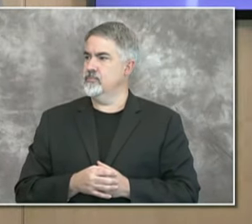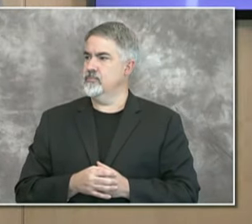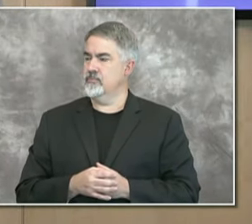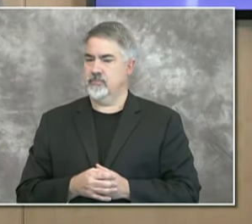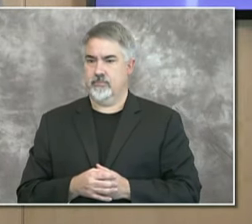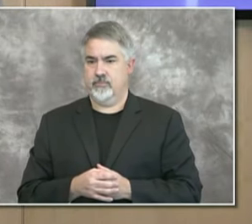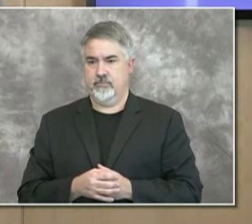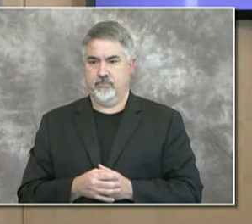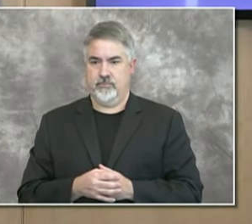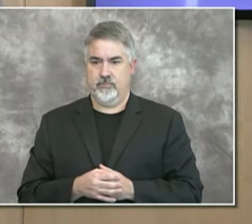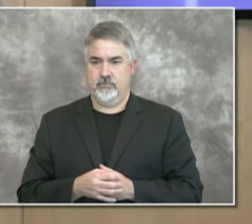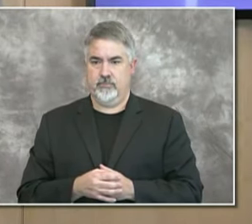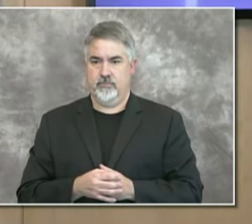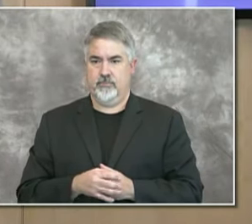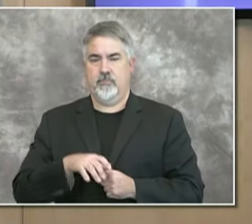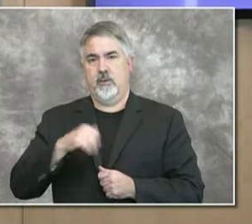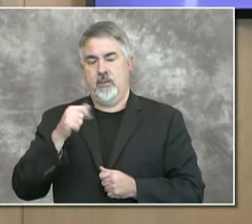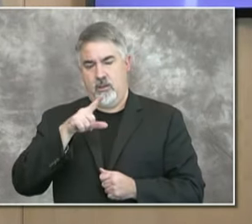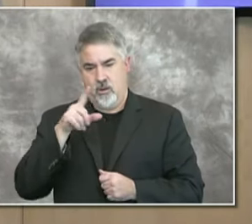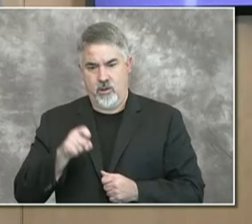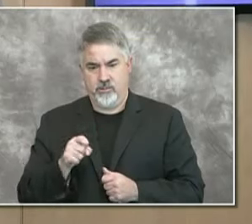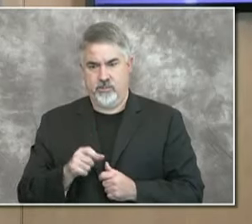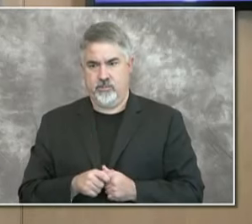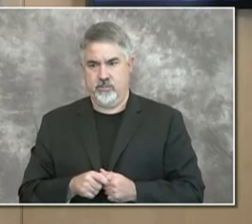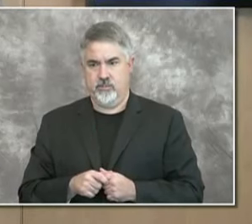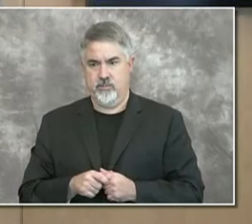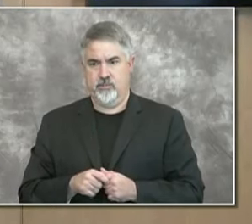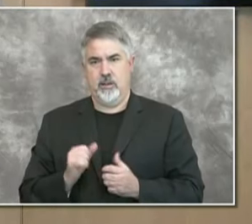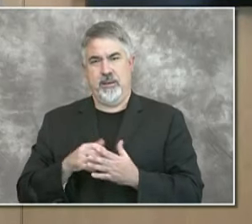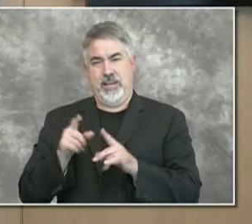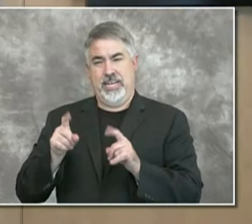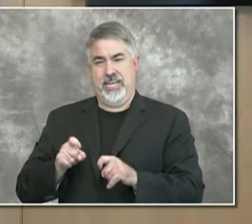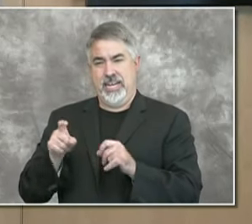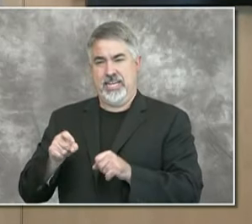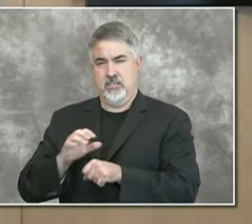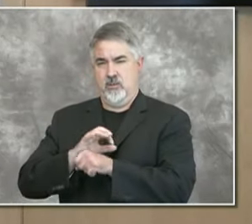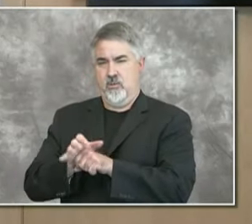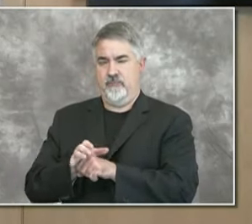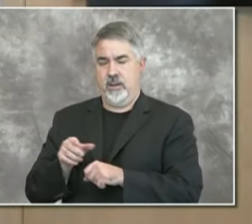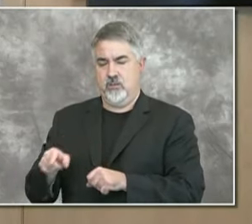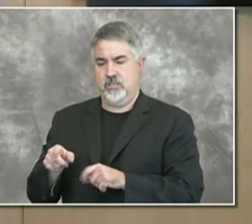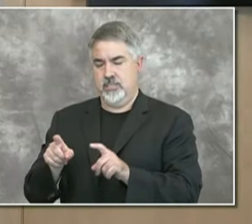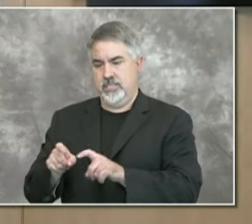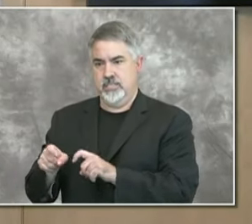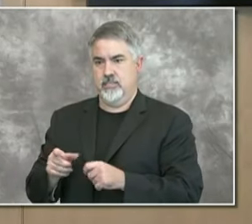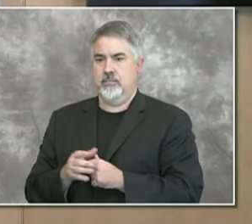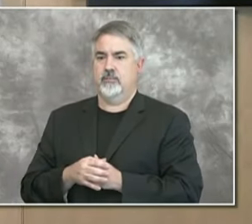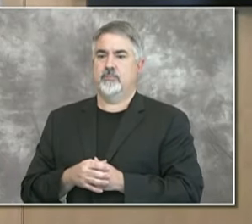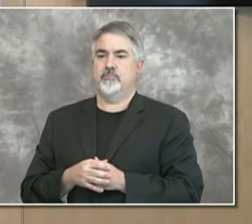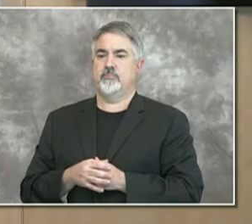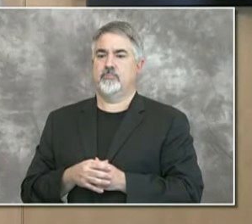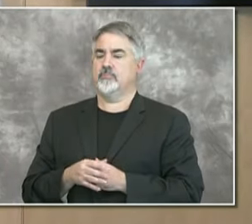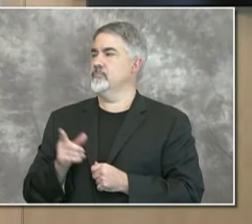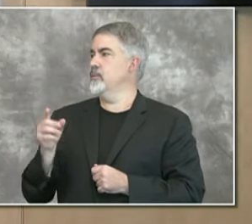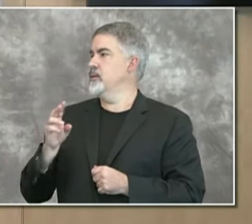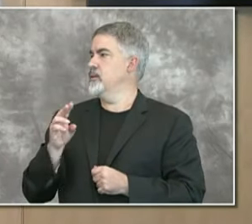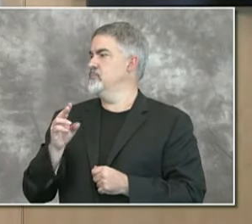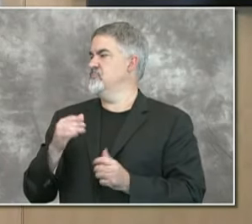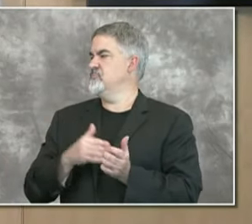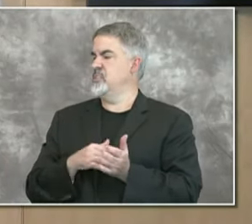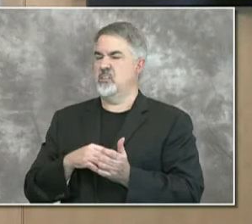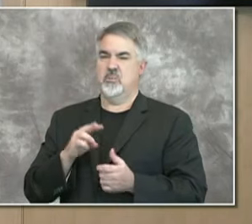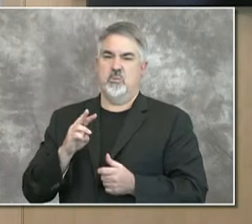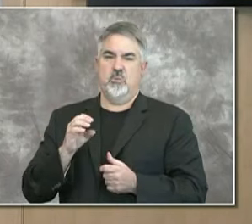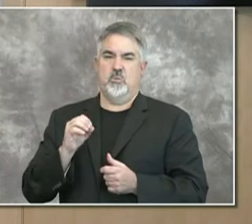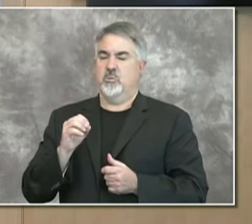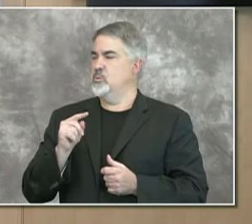This next question deals with testing for COVID-19, and Dr. Wilma Wooten will respond to that question. Yes, this question,